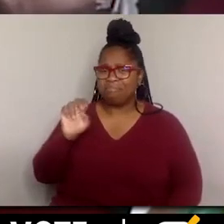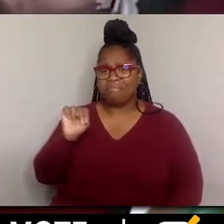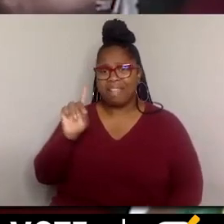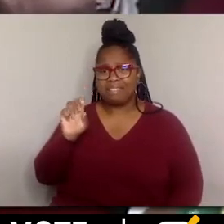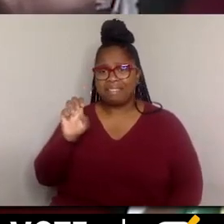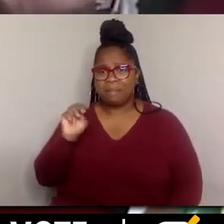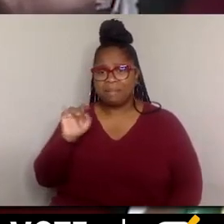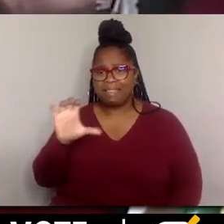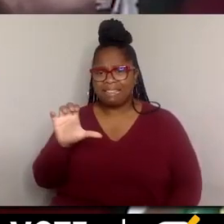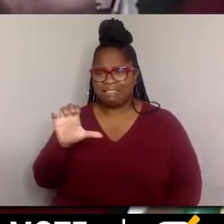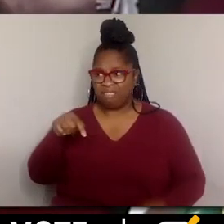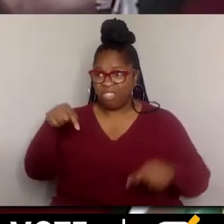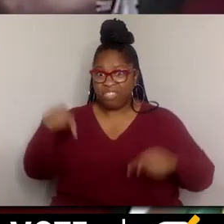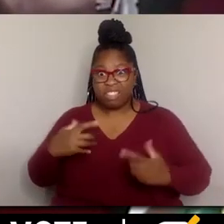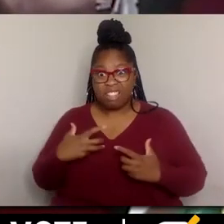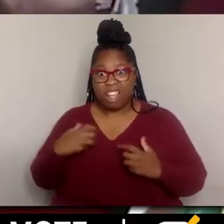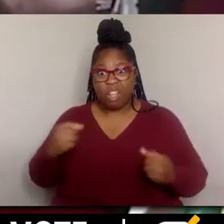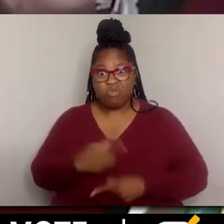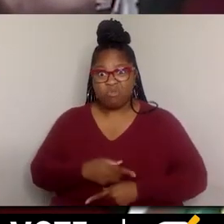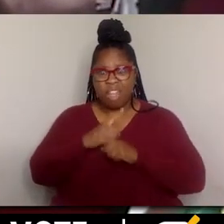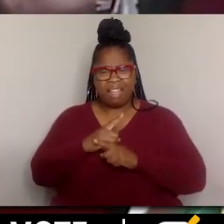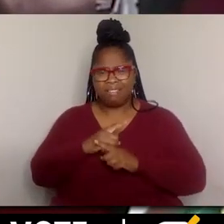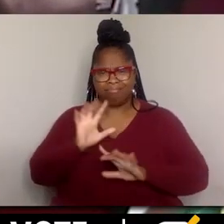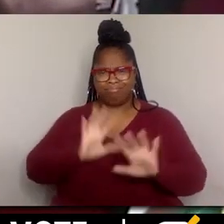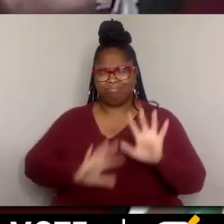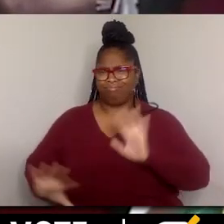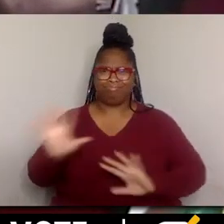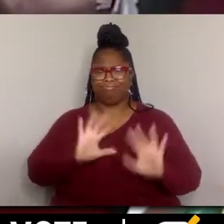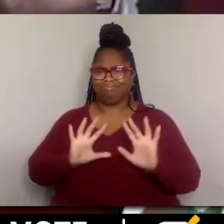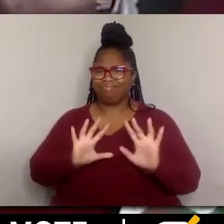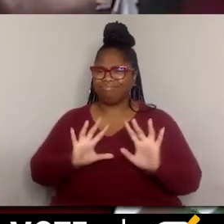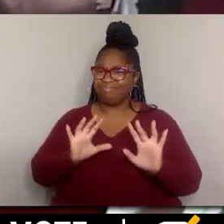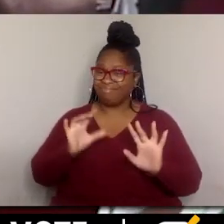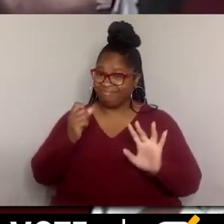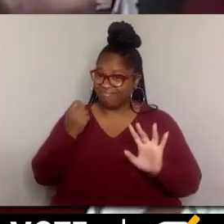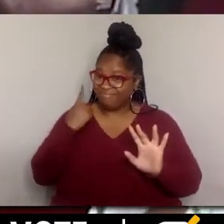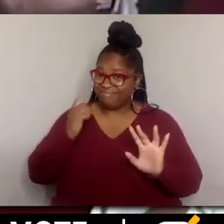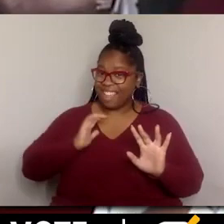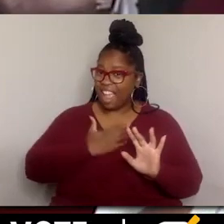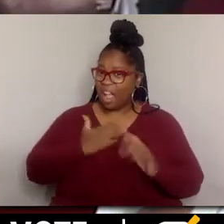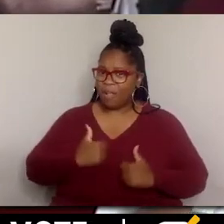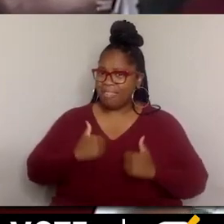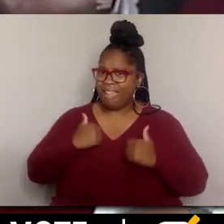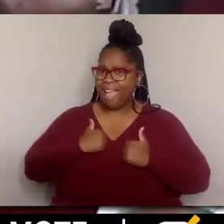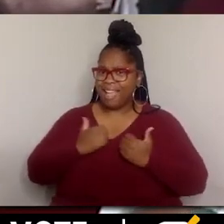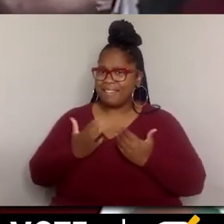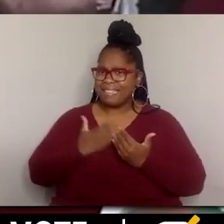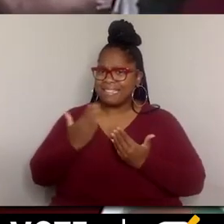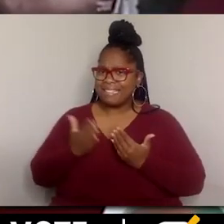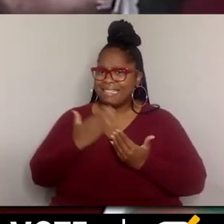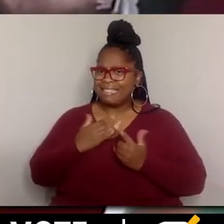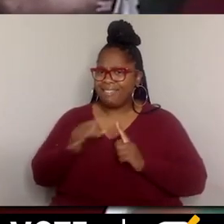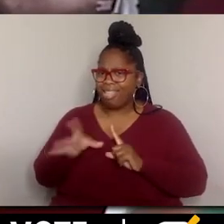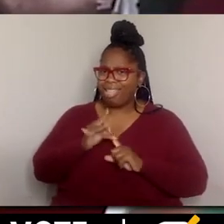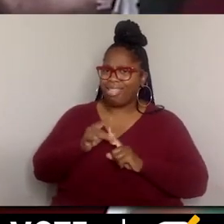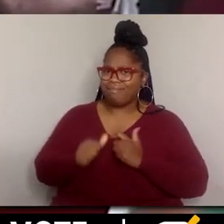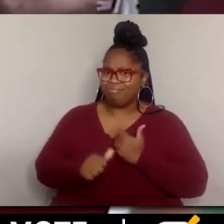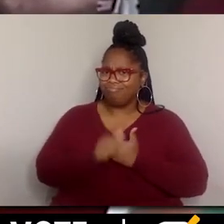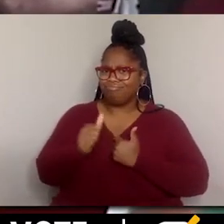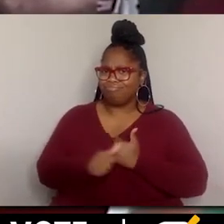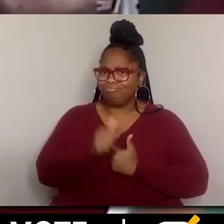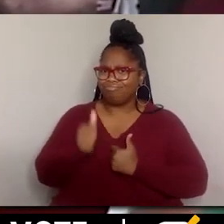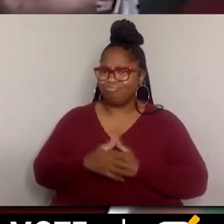seen, and our lives are at stake. Asking teachers to make up for